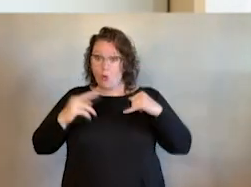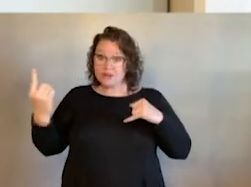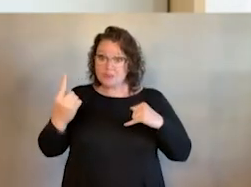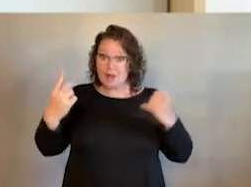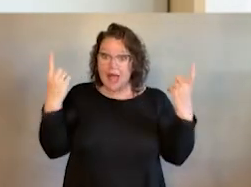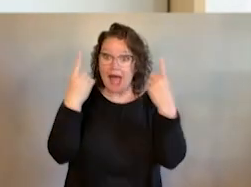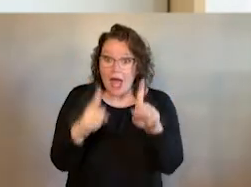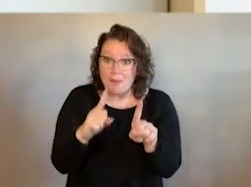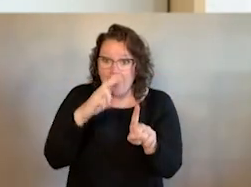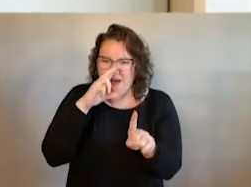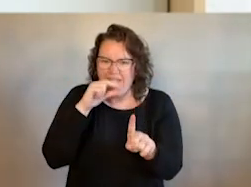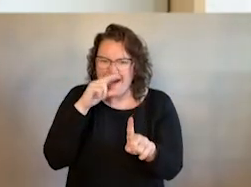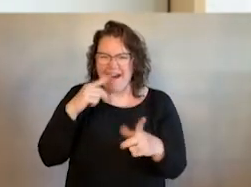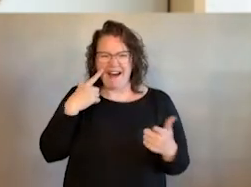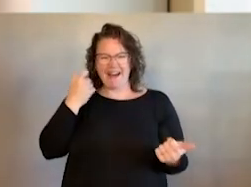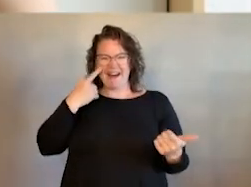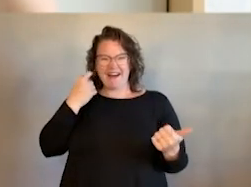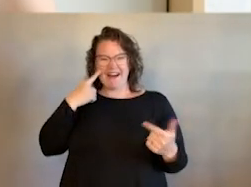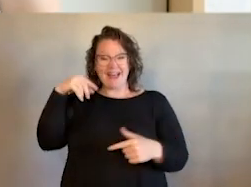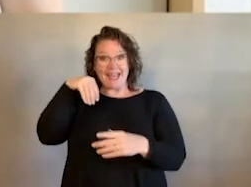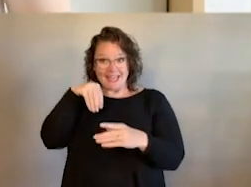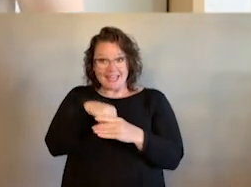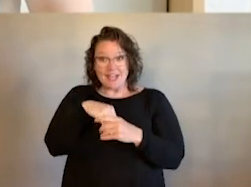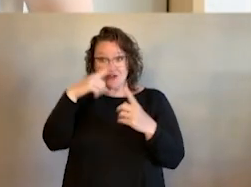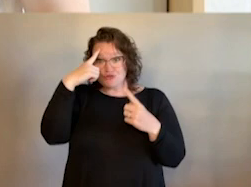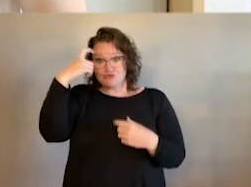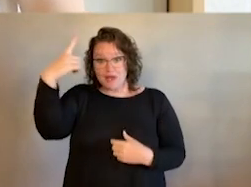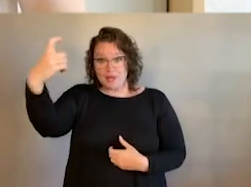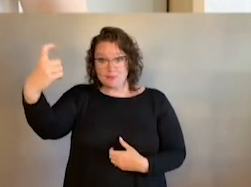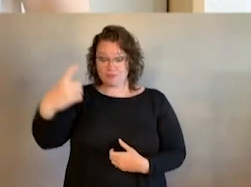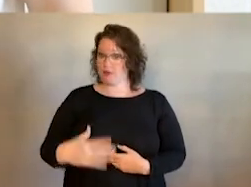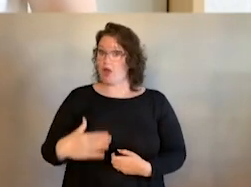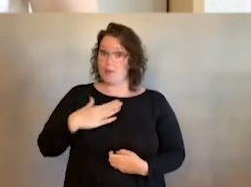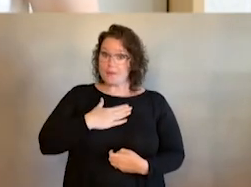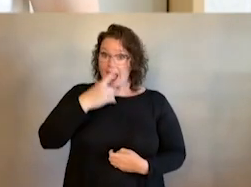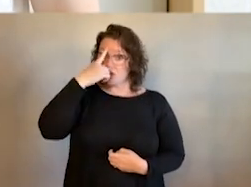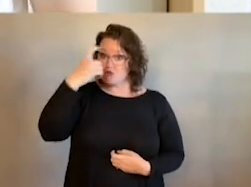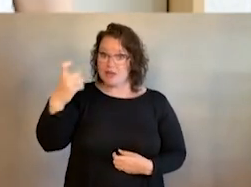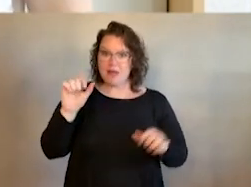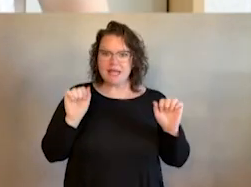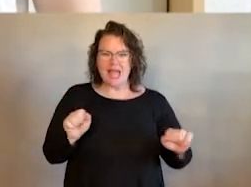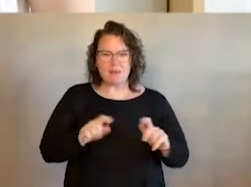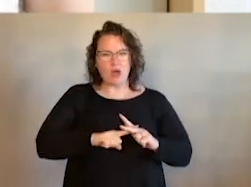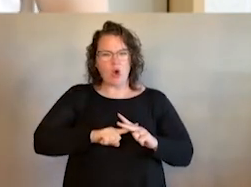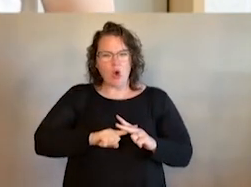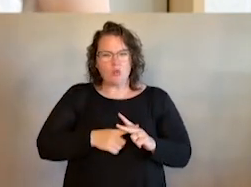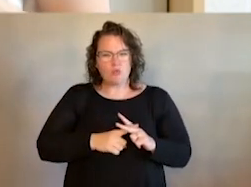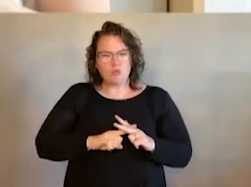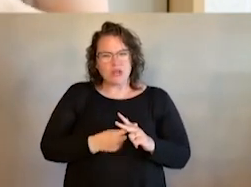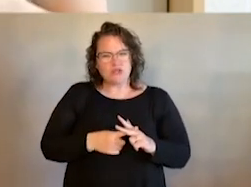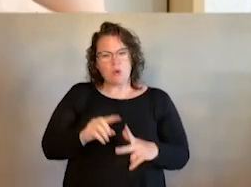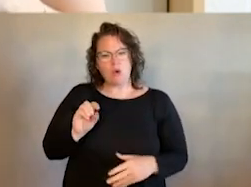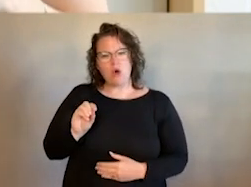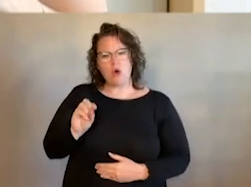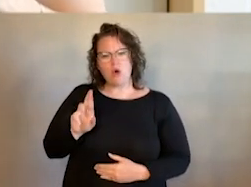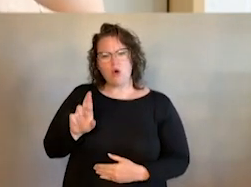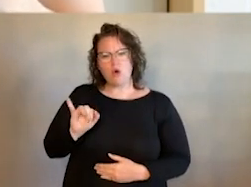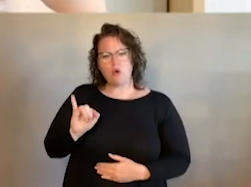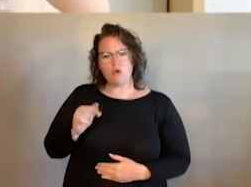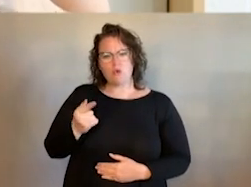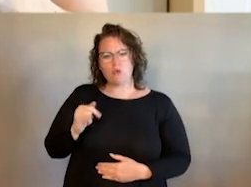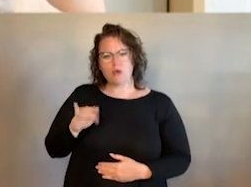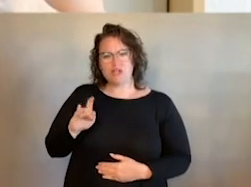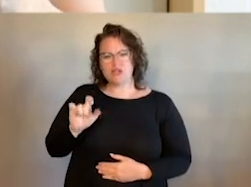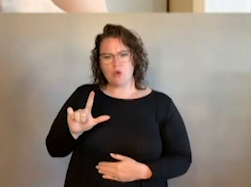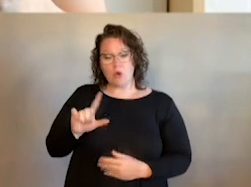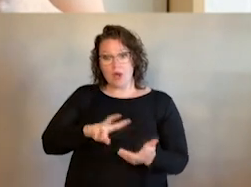super silly. It makes me laugh in my dream. My dreams can also be original. Original means that there's not